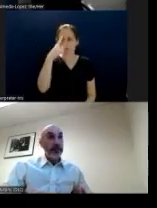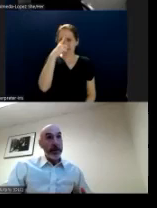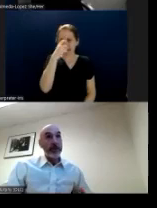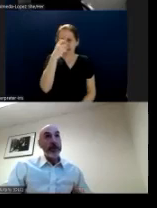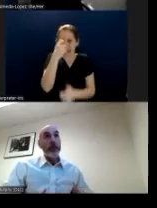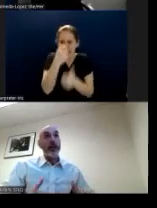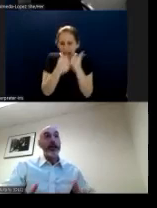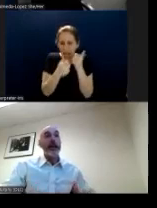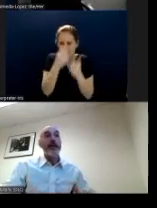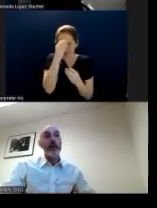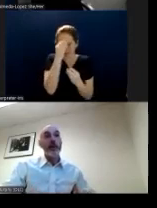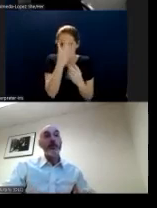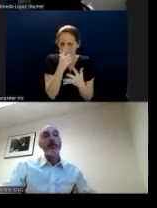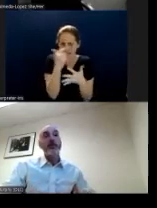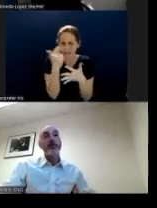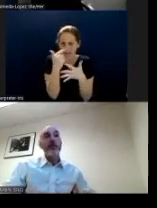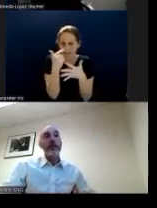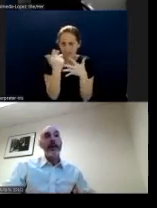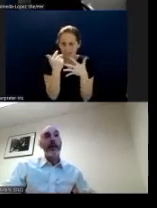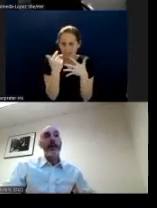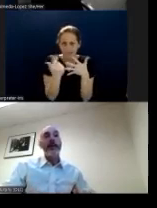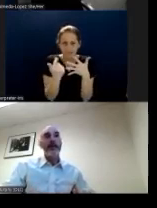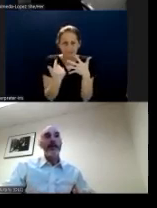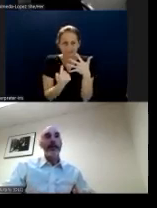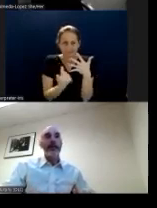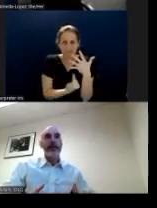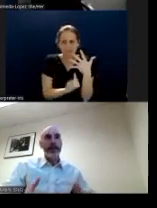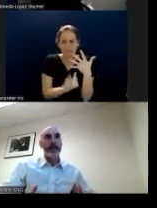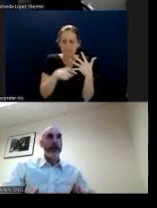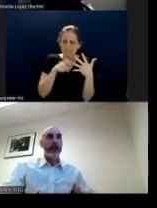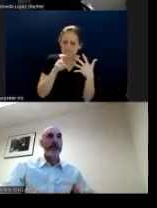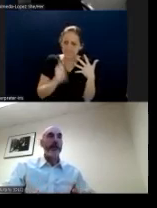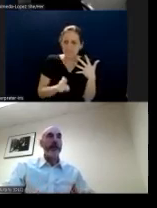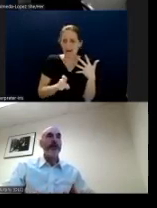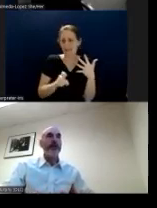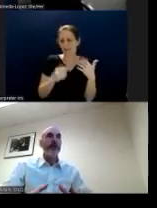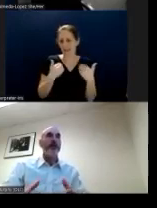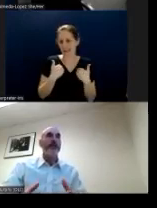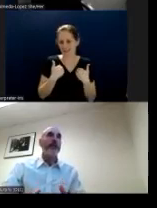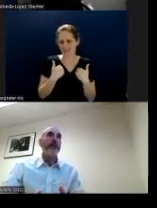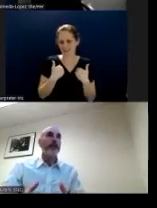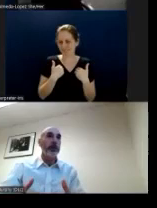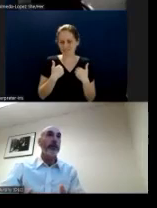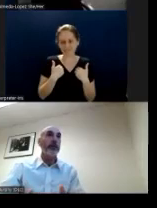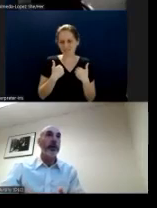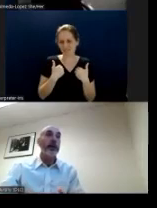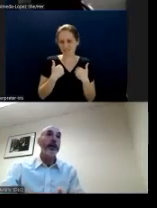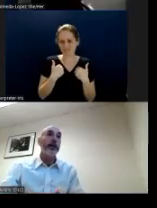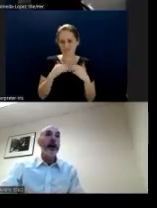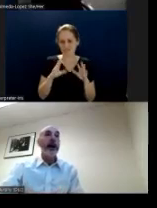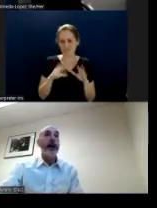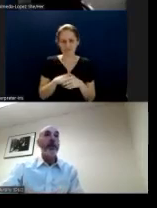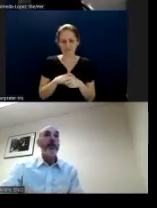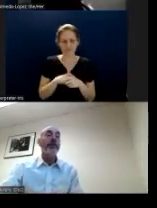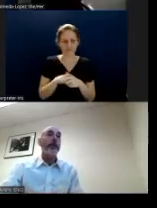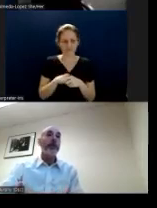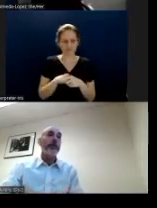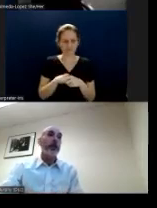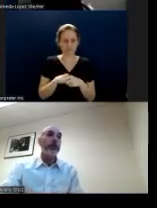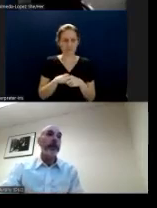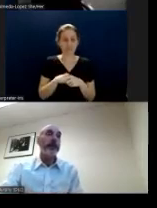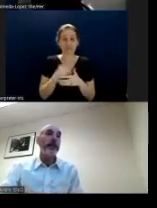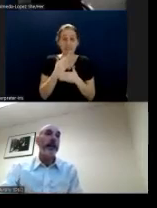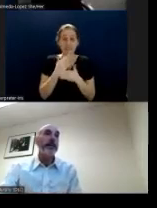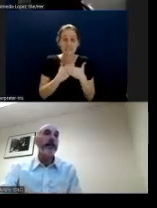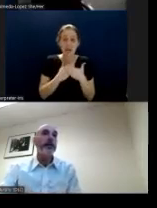of information that we're going to give you is necessary for you to be looking for. Some of the